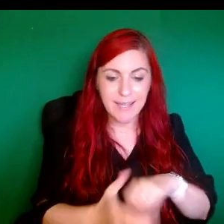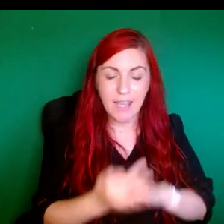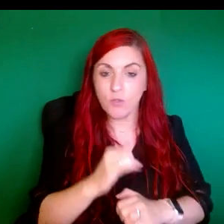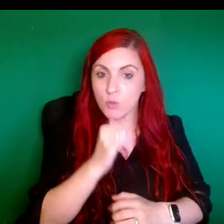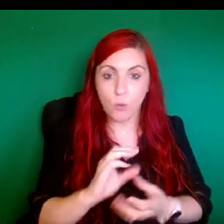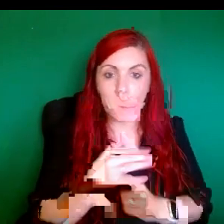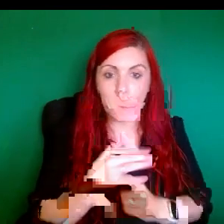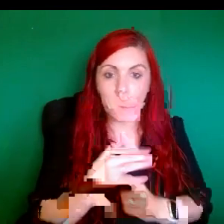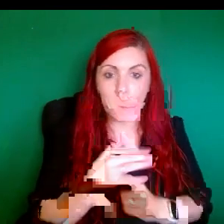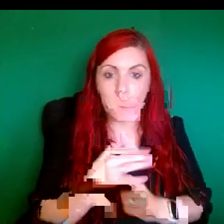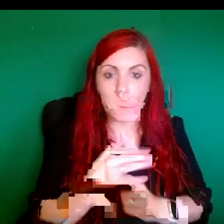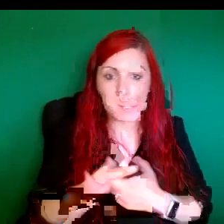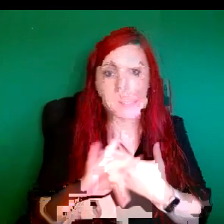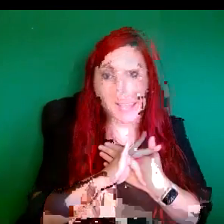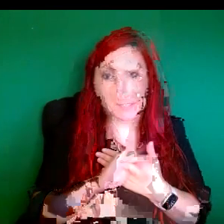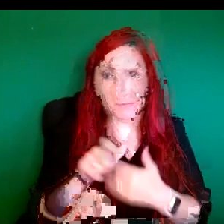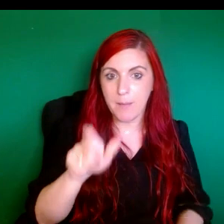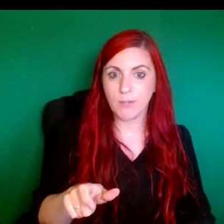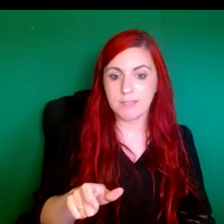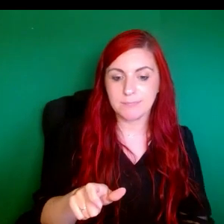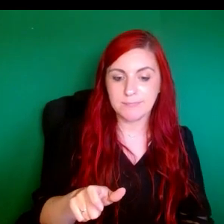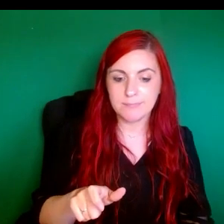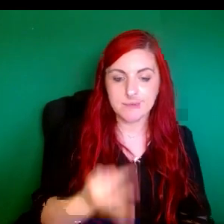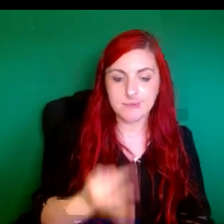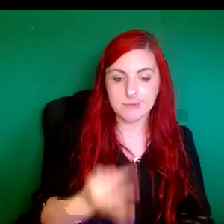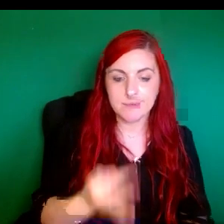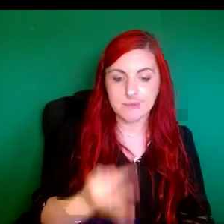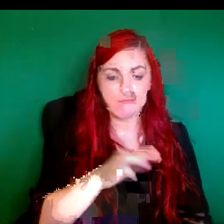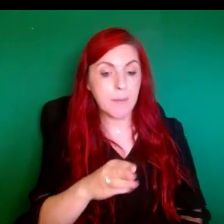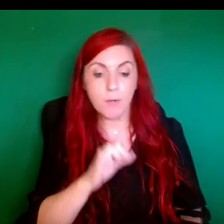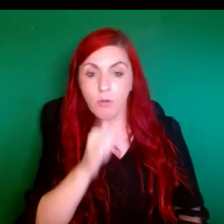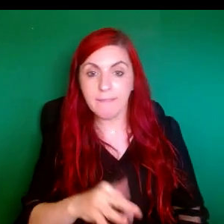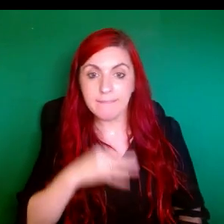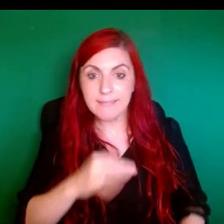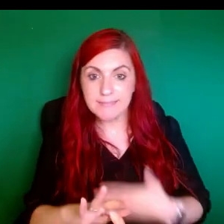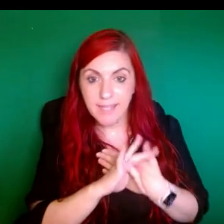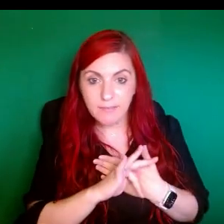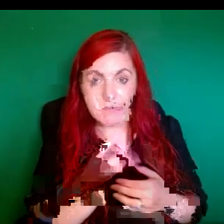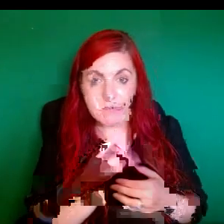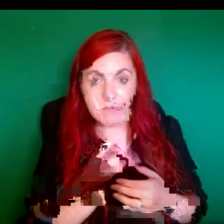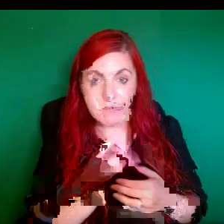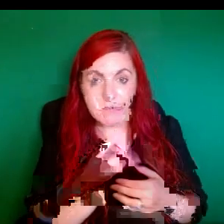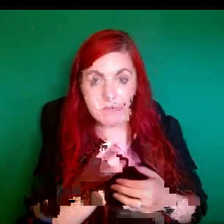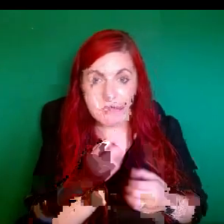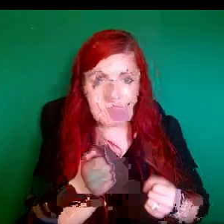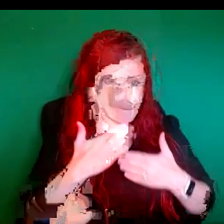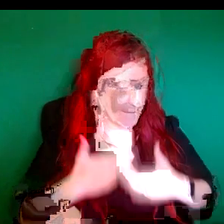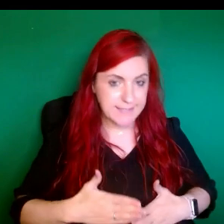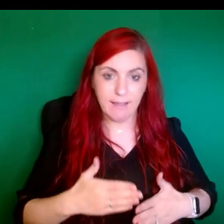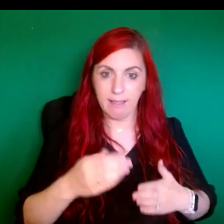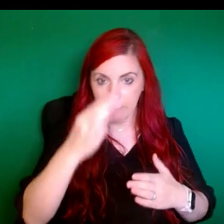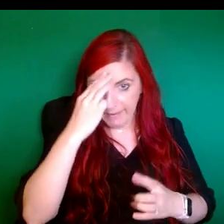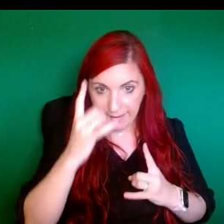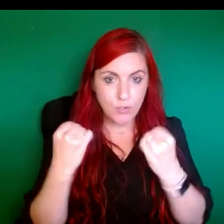potential if environments where they feel safe. So when people are safe, they